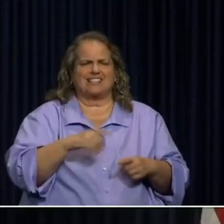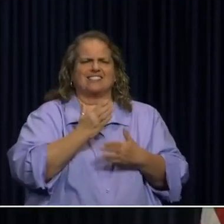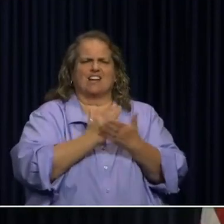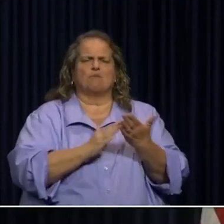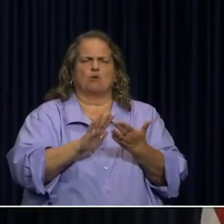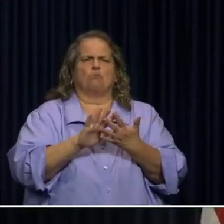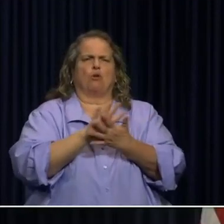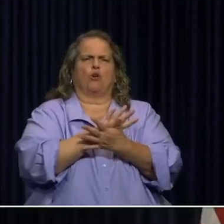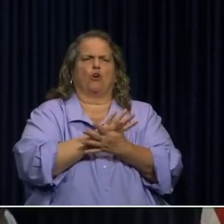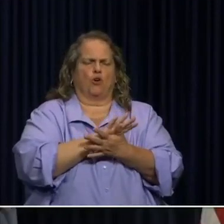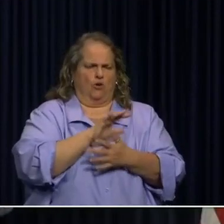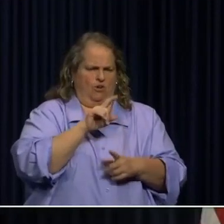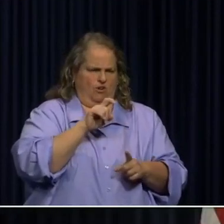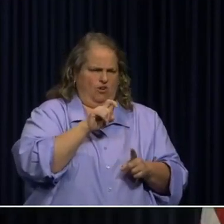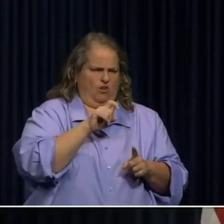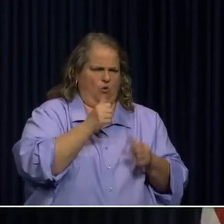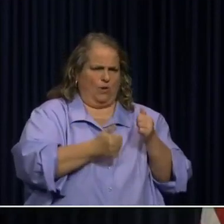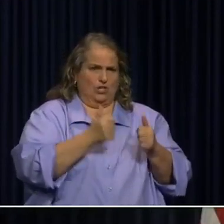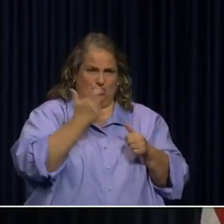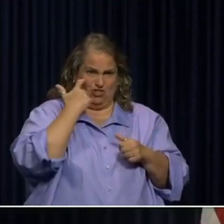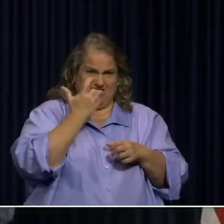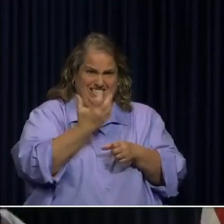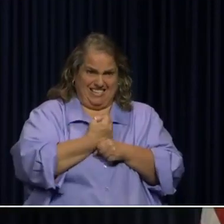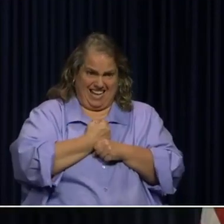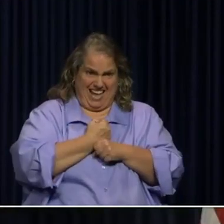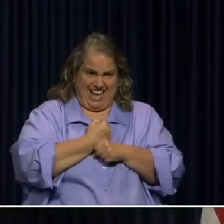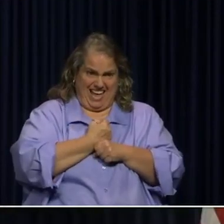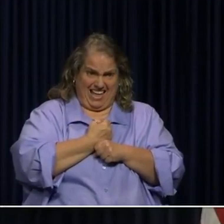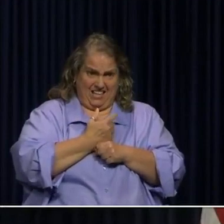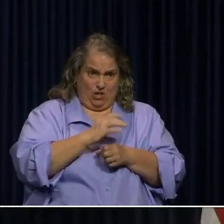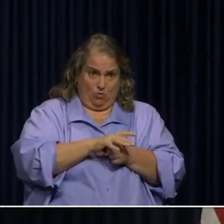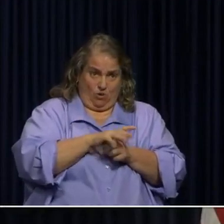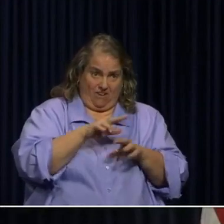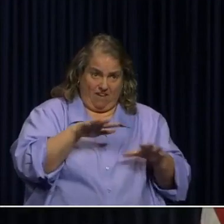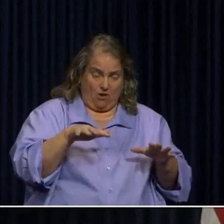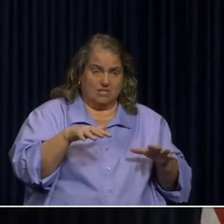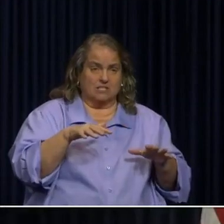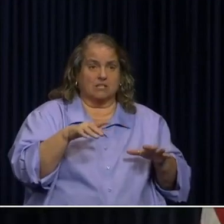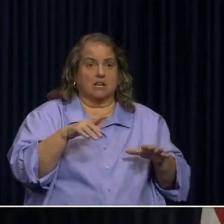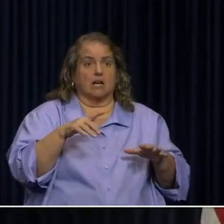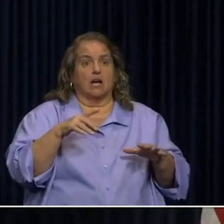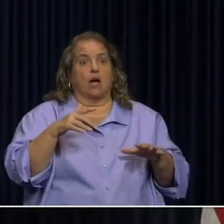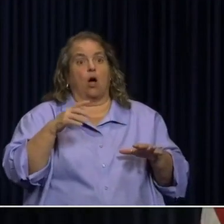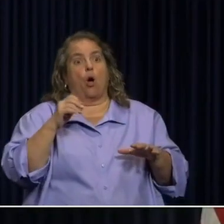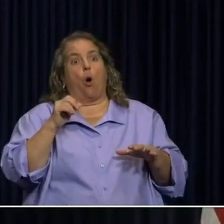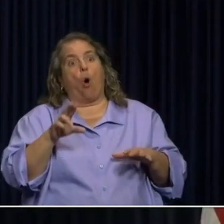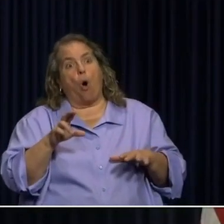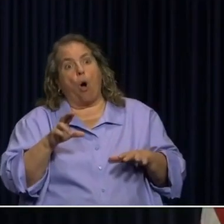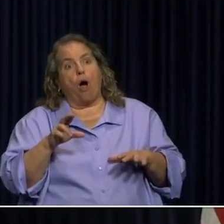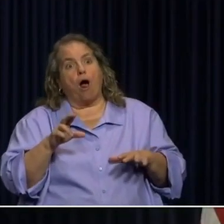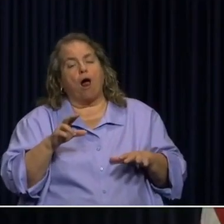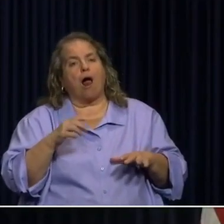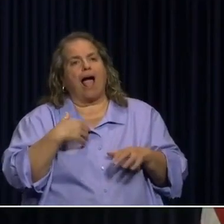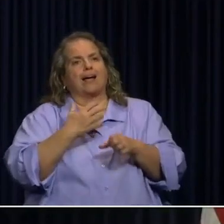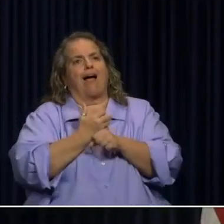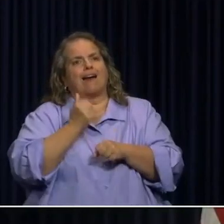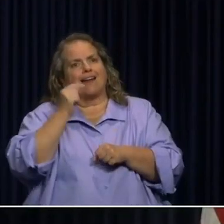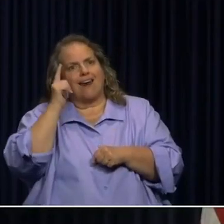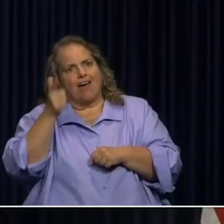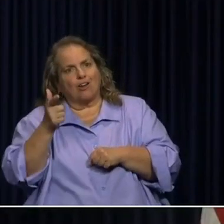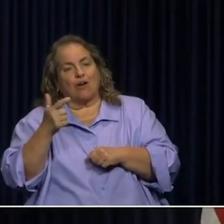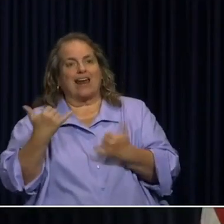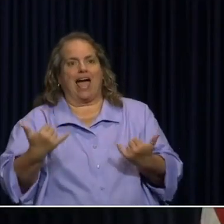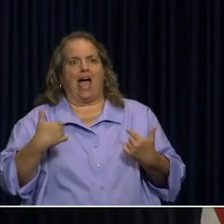IgG, so you don't know if you just got infected or if you got infected before and now you're immune. And some of them blur multiple different diseases. So if you get the